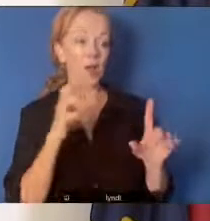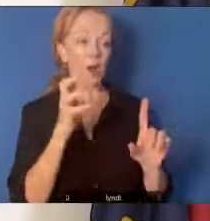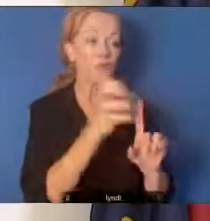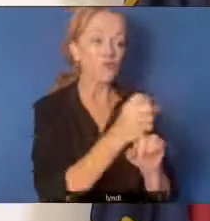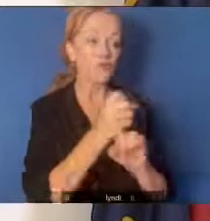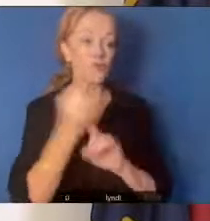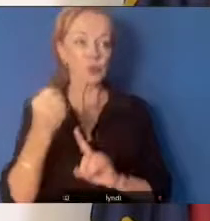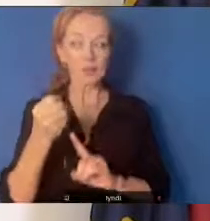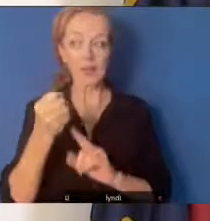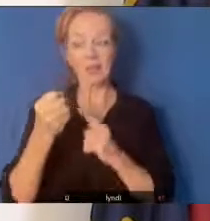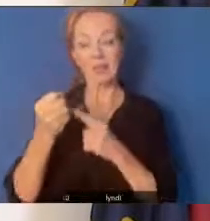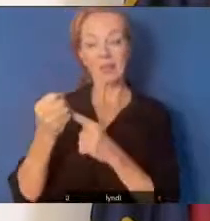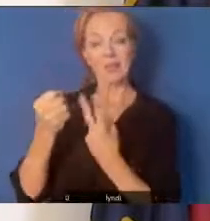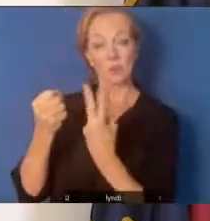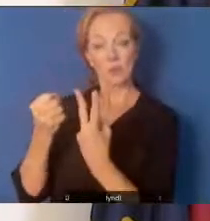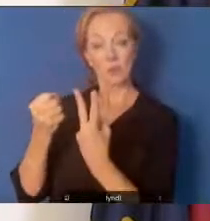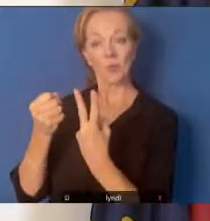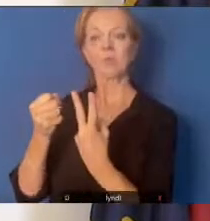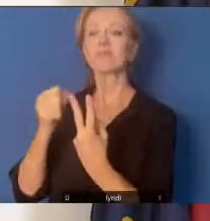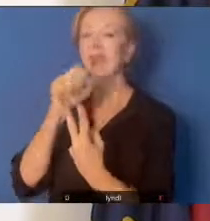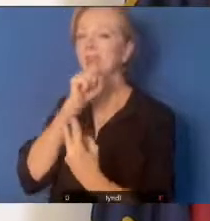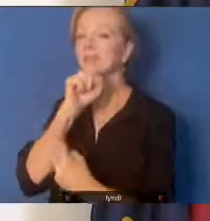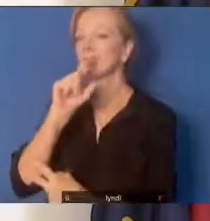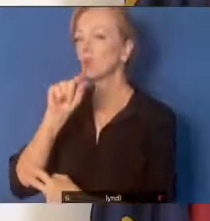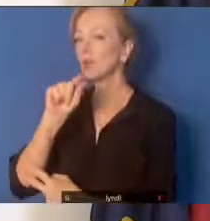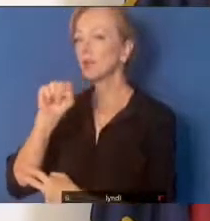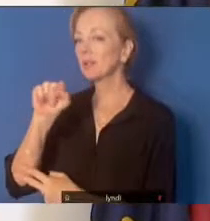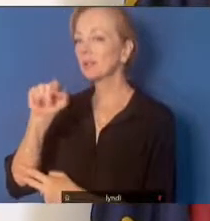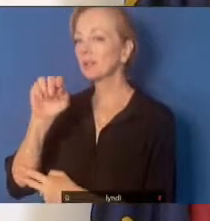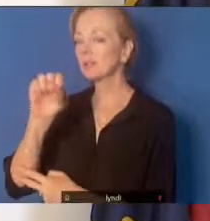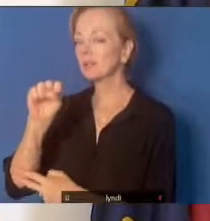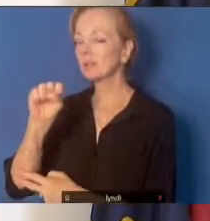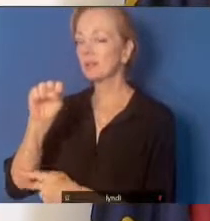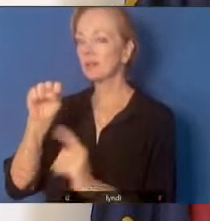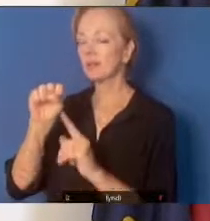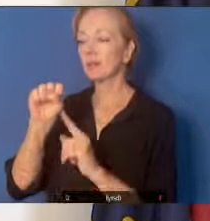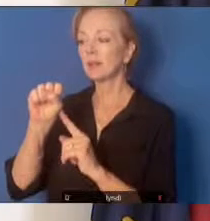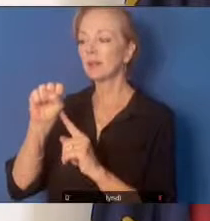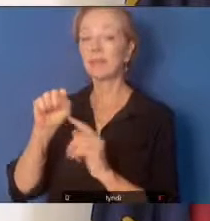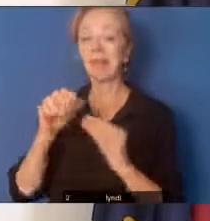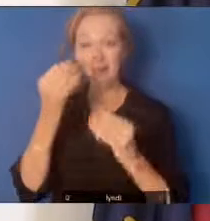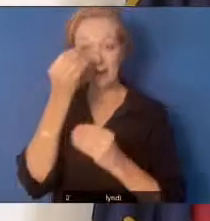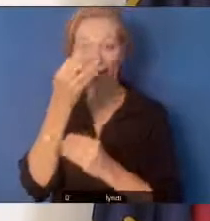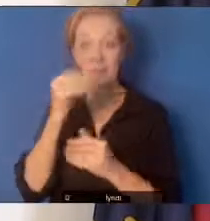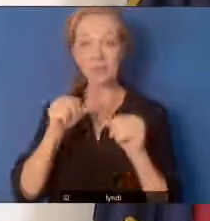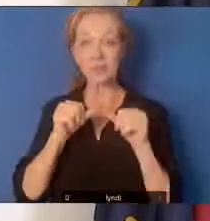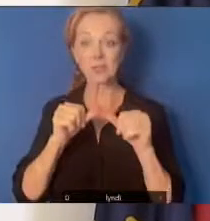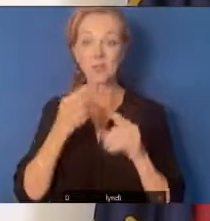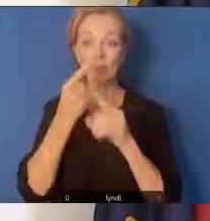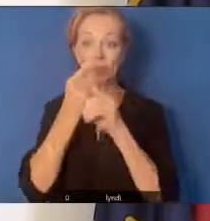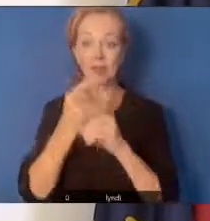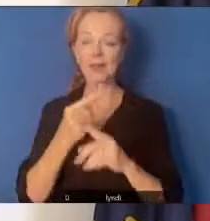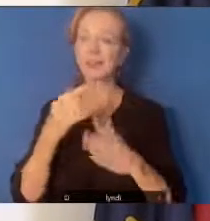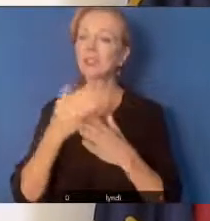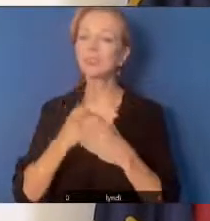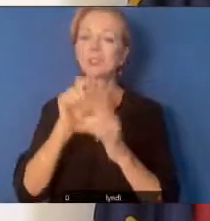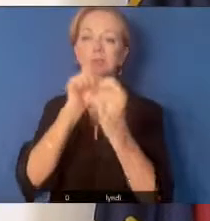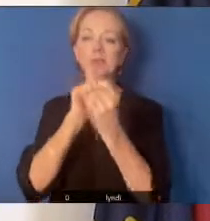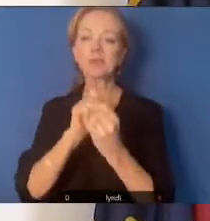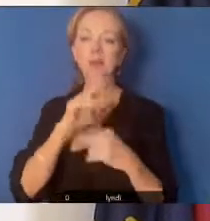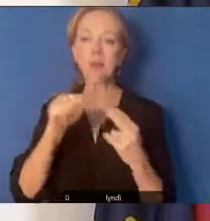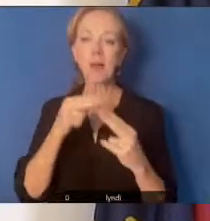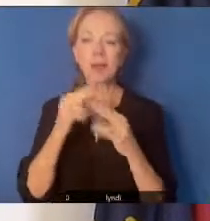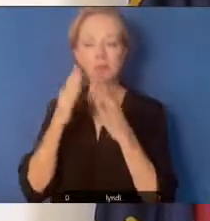believe that's the case. Our initial information we shared is still accurate, but we can't share any specifics about those individuals at this